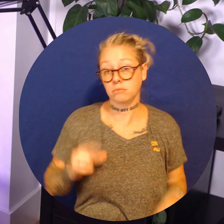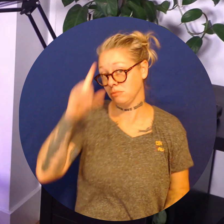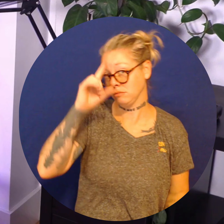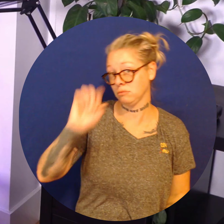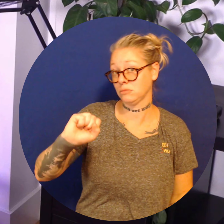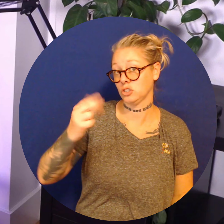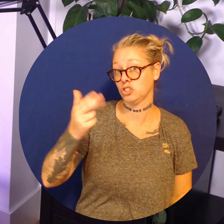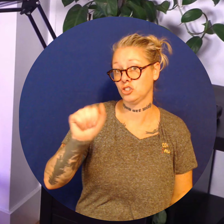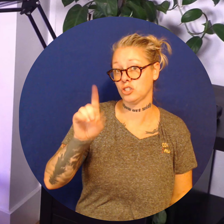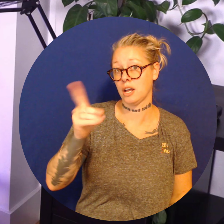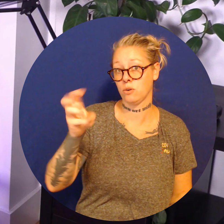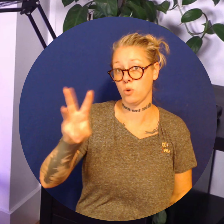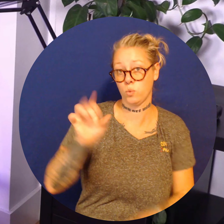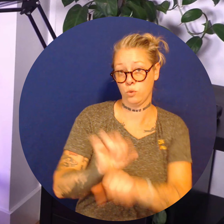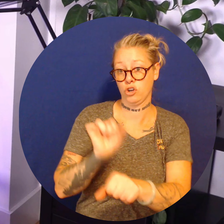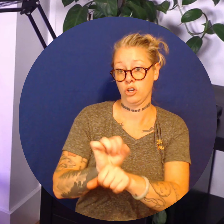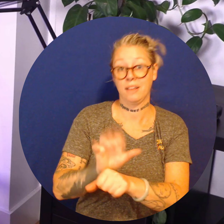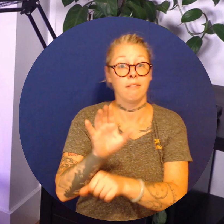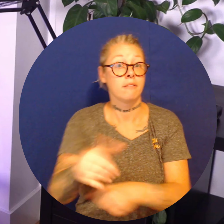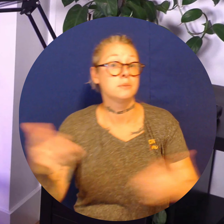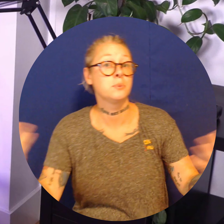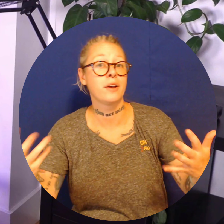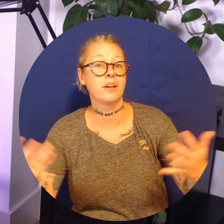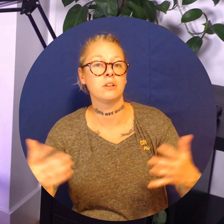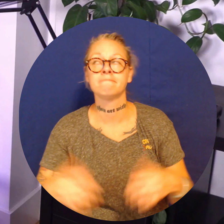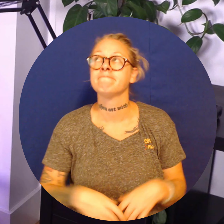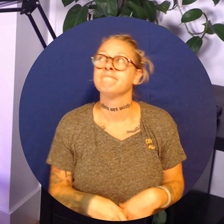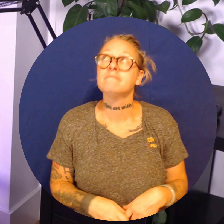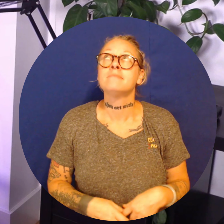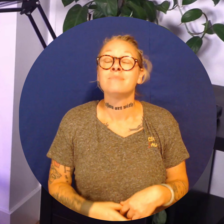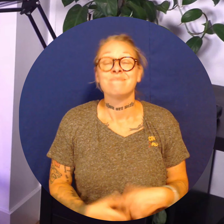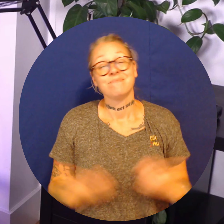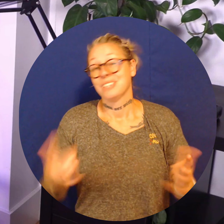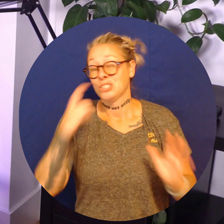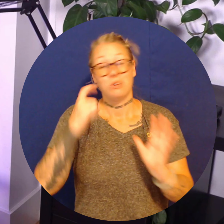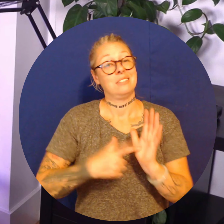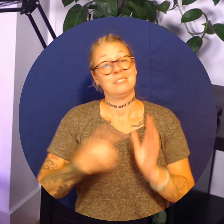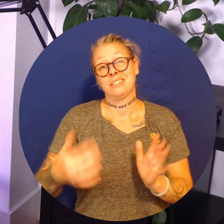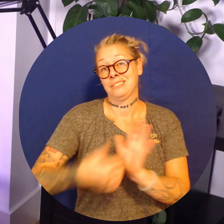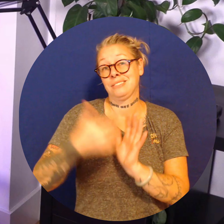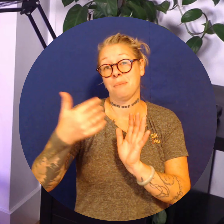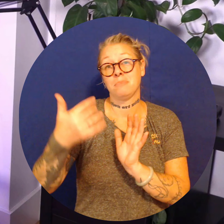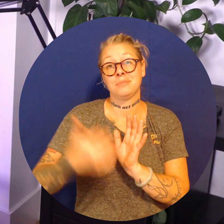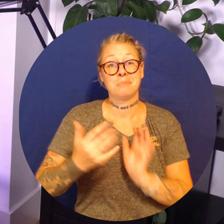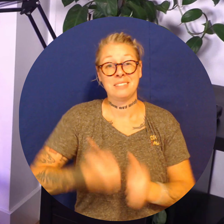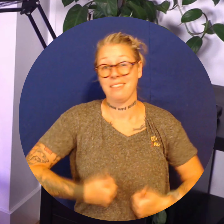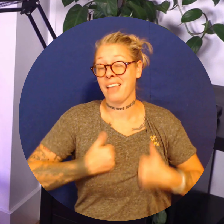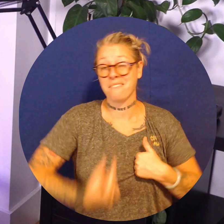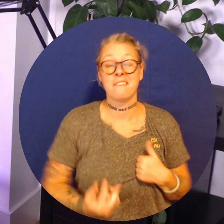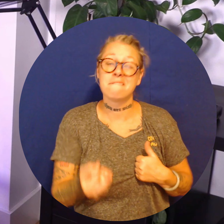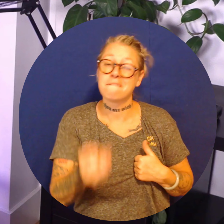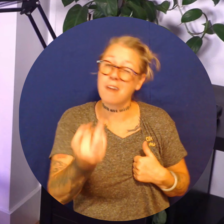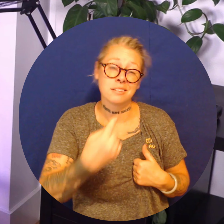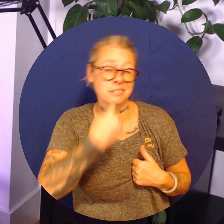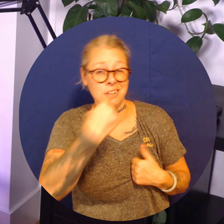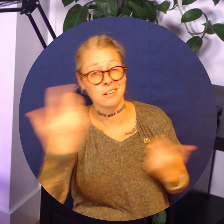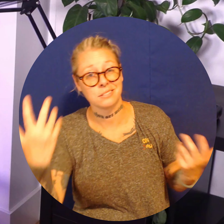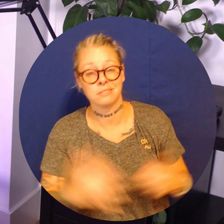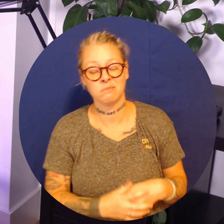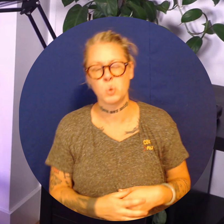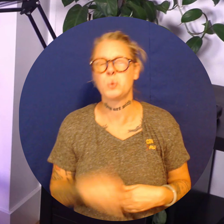shadow work is recognizing that sometimes life just fucking sucks and it's